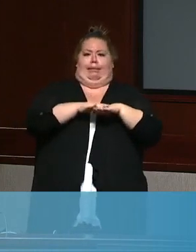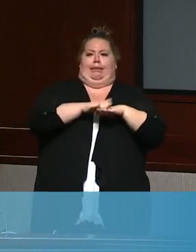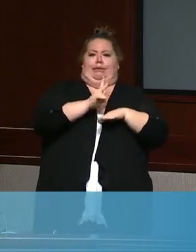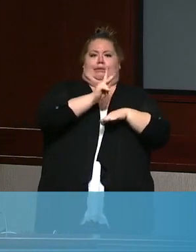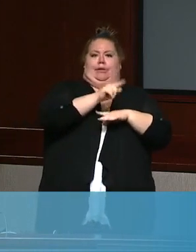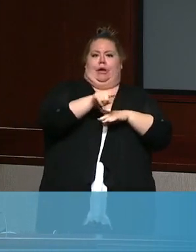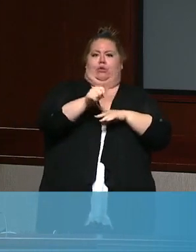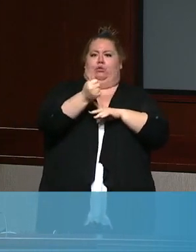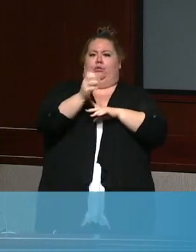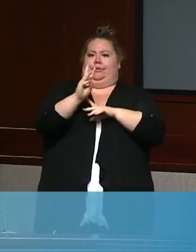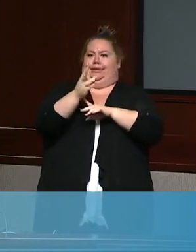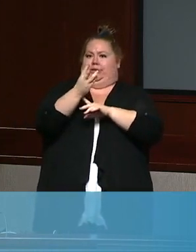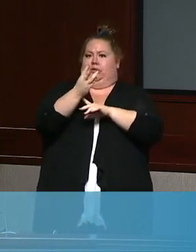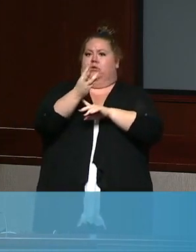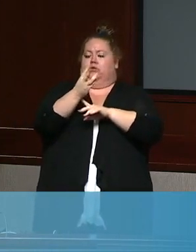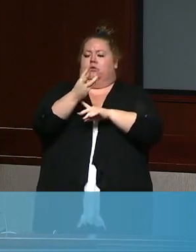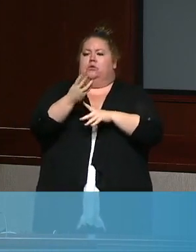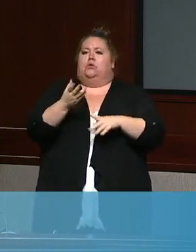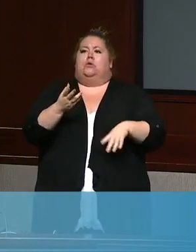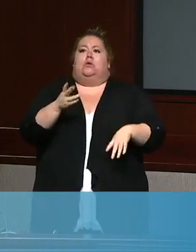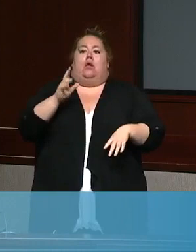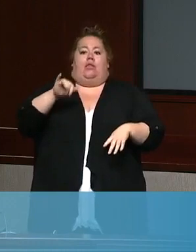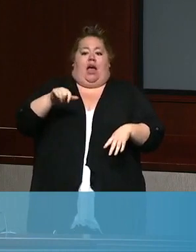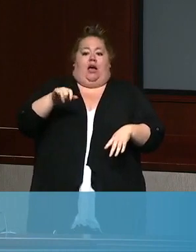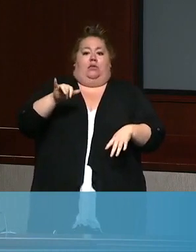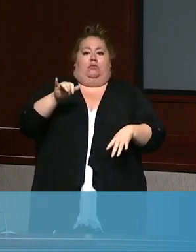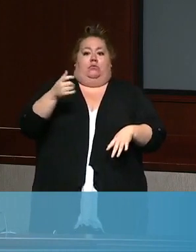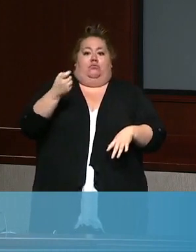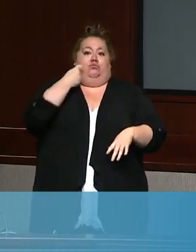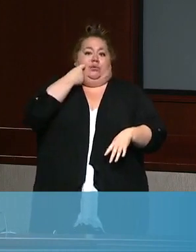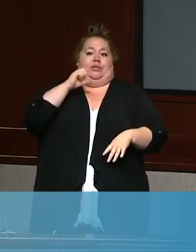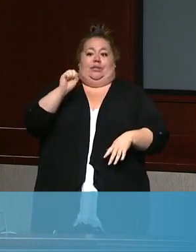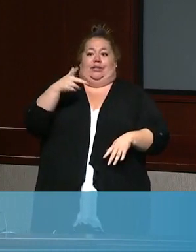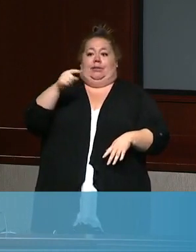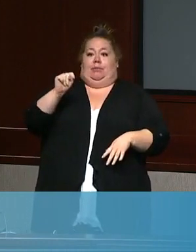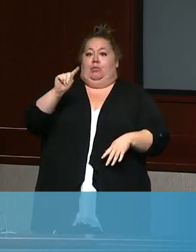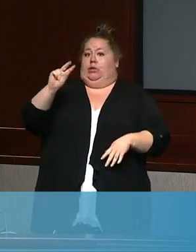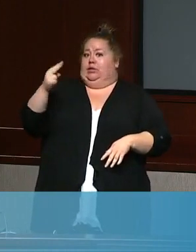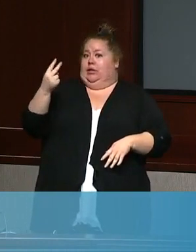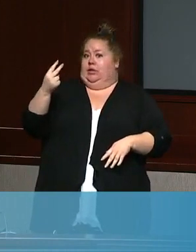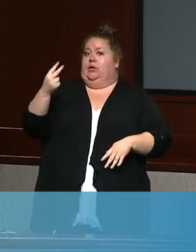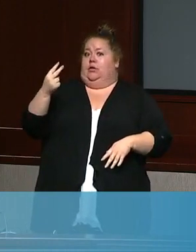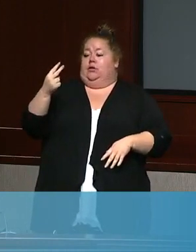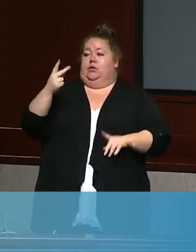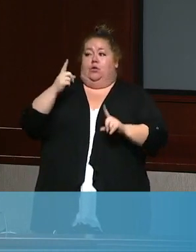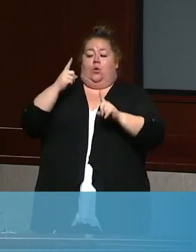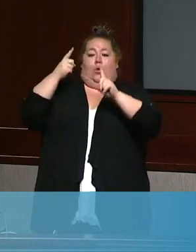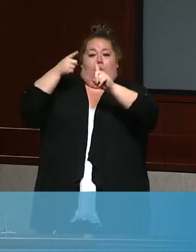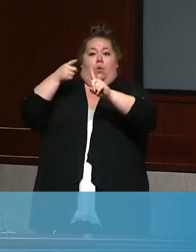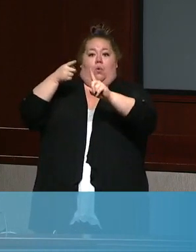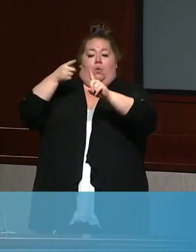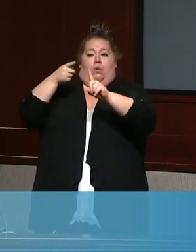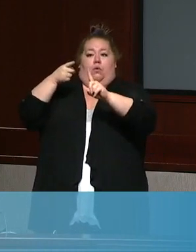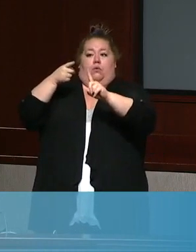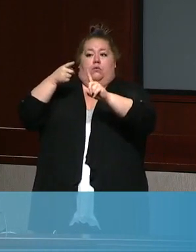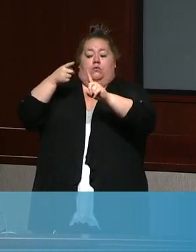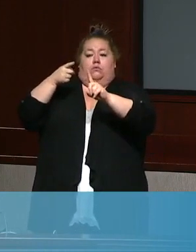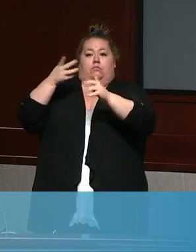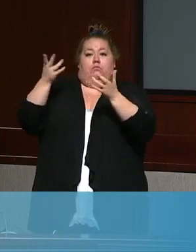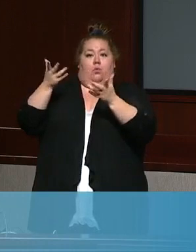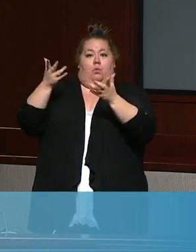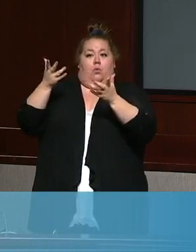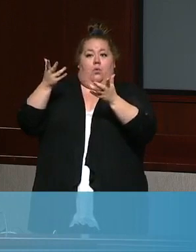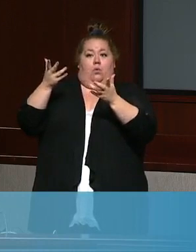population. That was on September 2nd, and the goal was to get